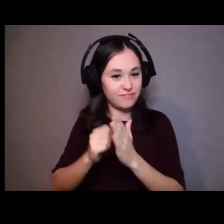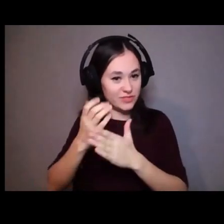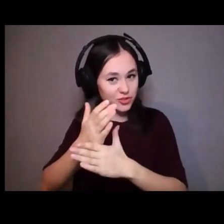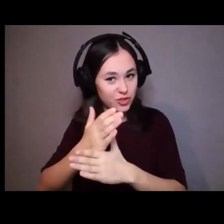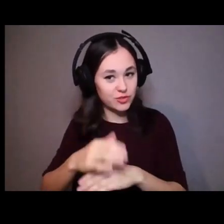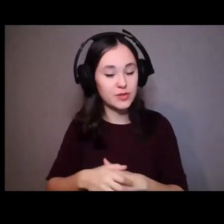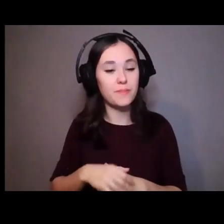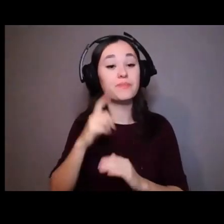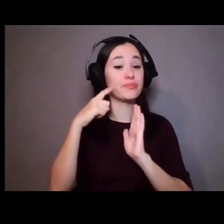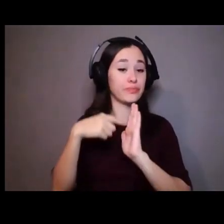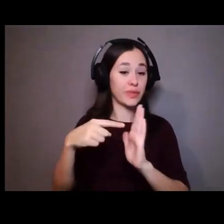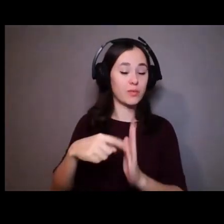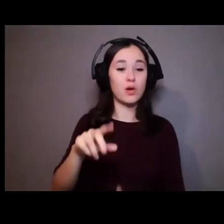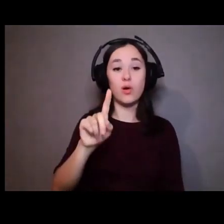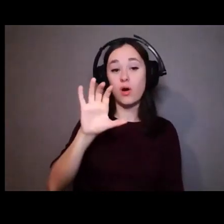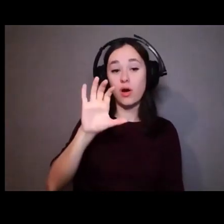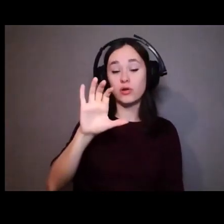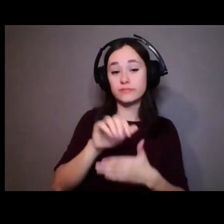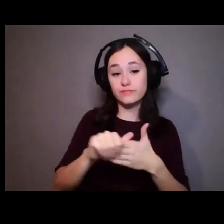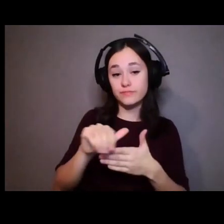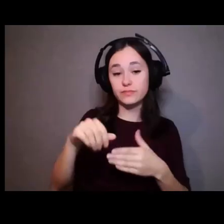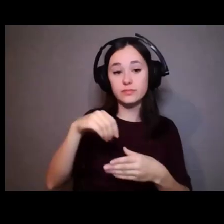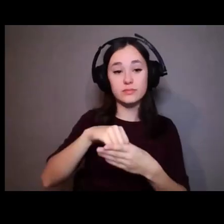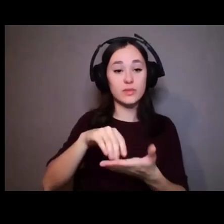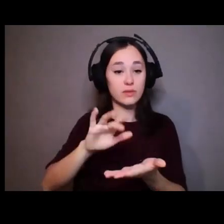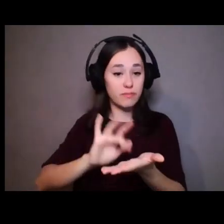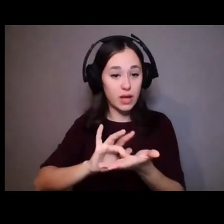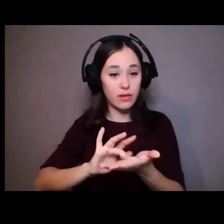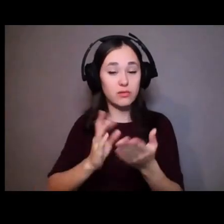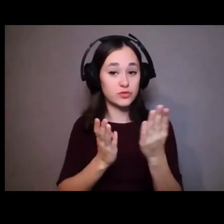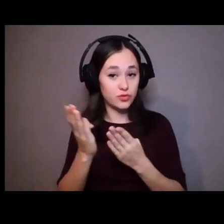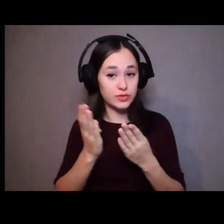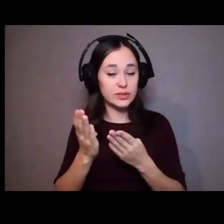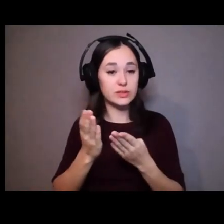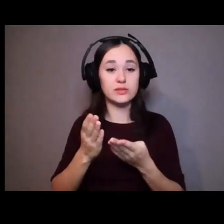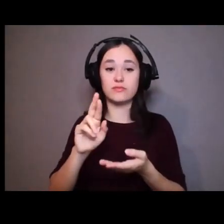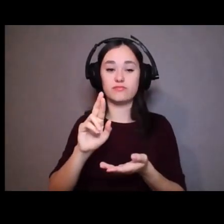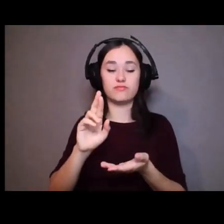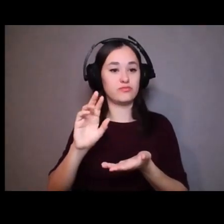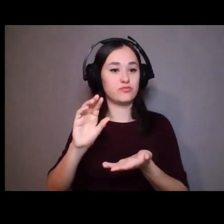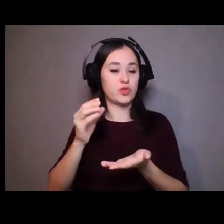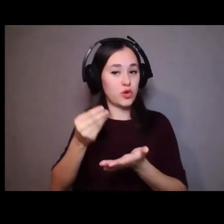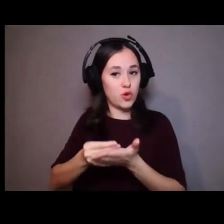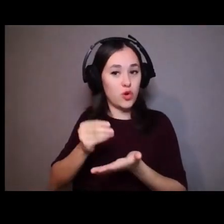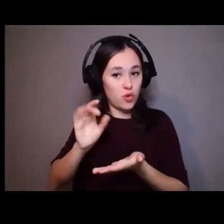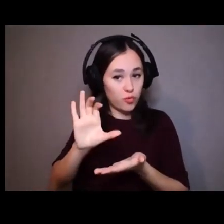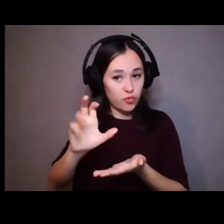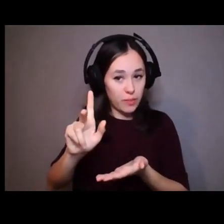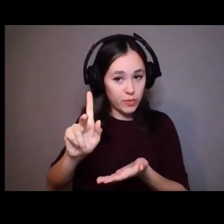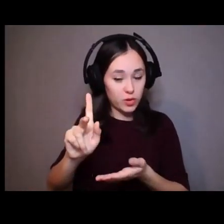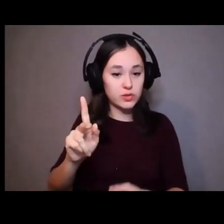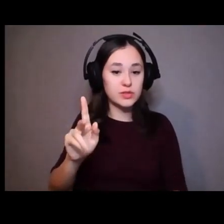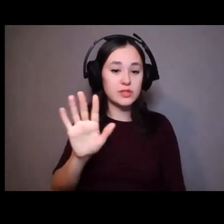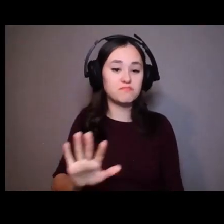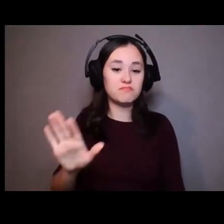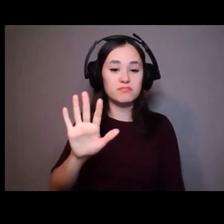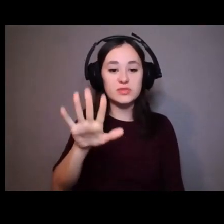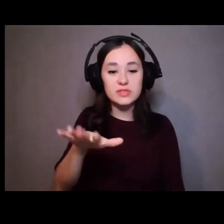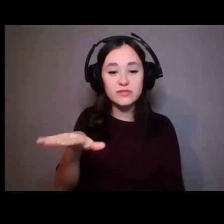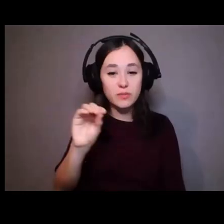example, if $100 in medical services are reimbursed at a 55% FMAP rate in a given year, it would cost the